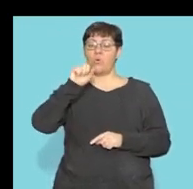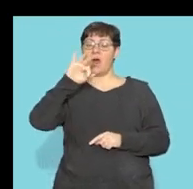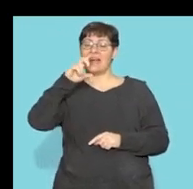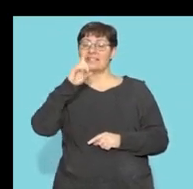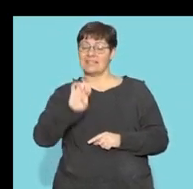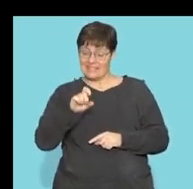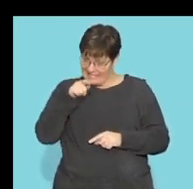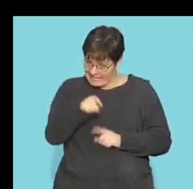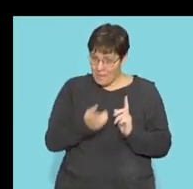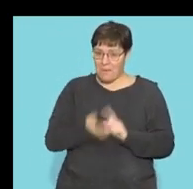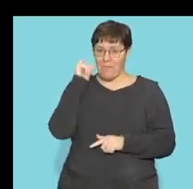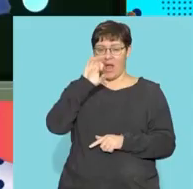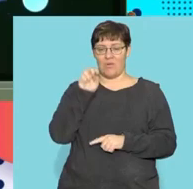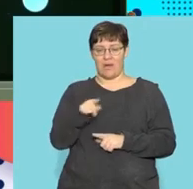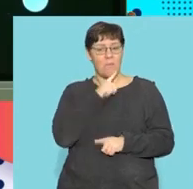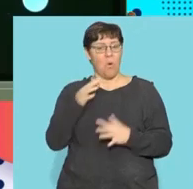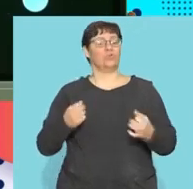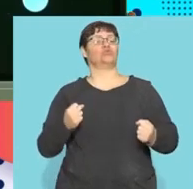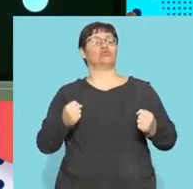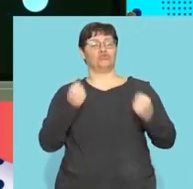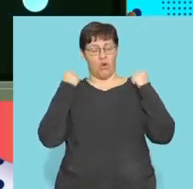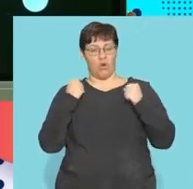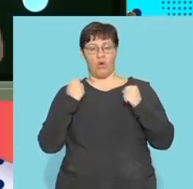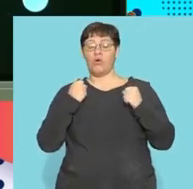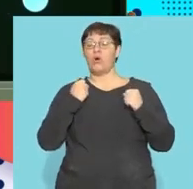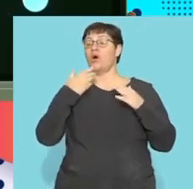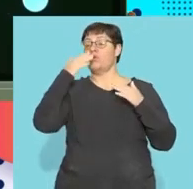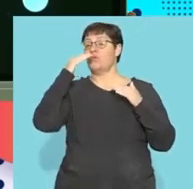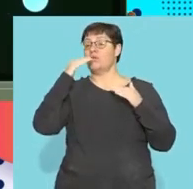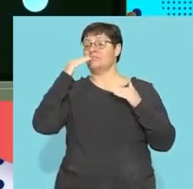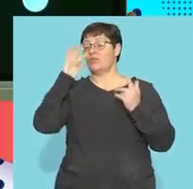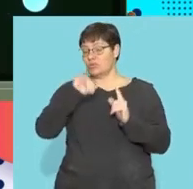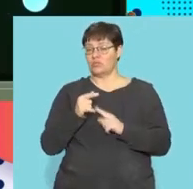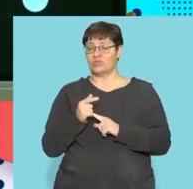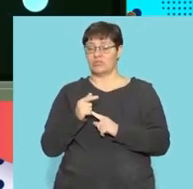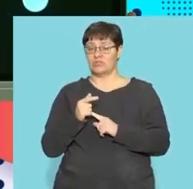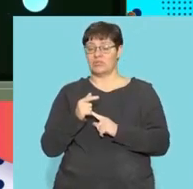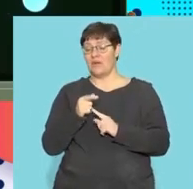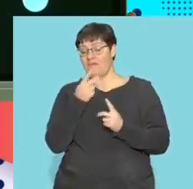We found the chloride ion. That's what we want. It's the strongest